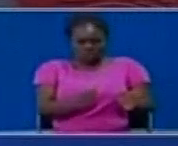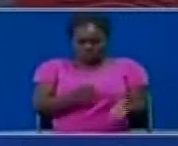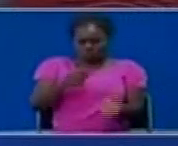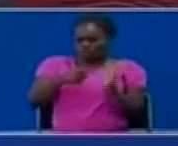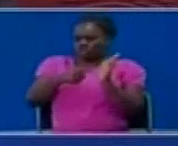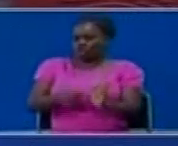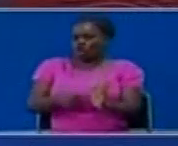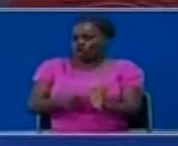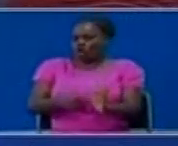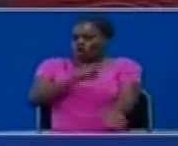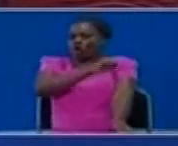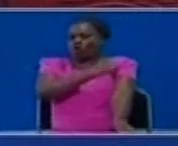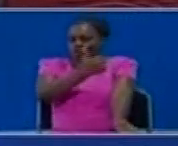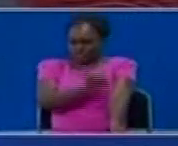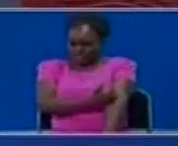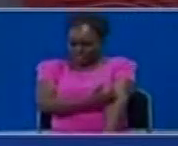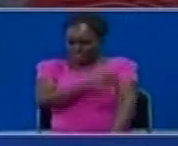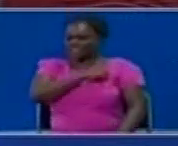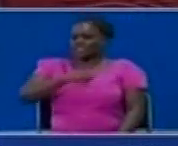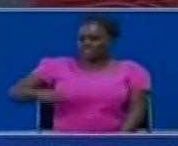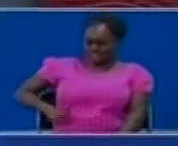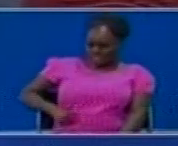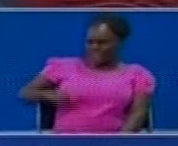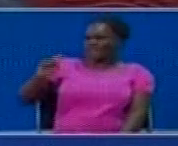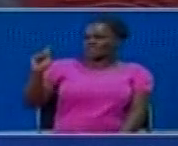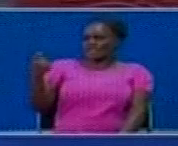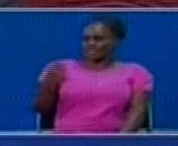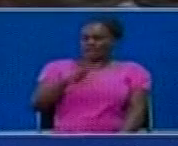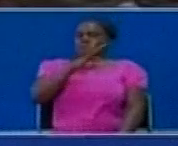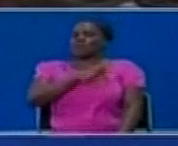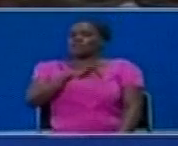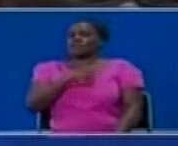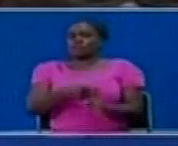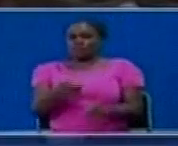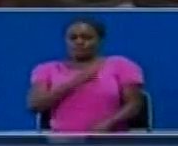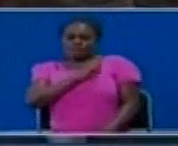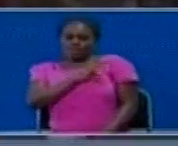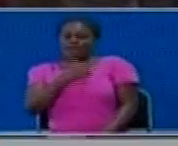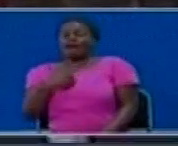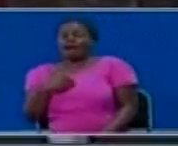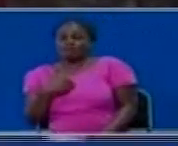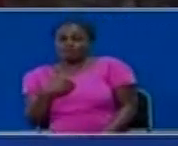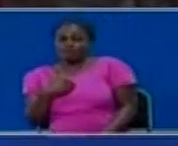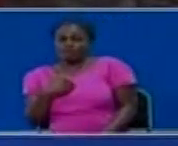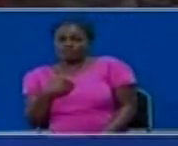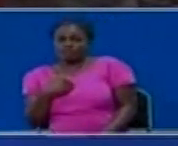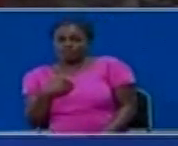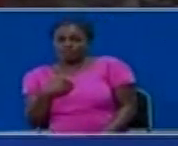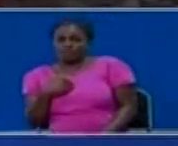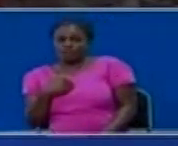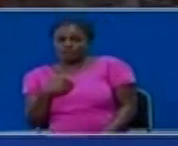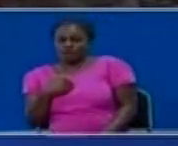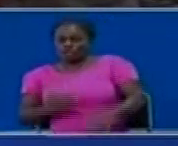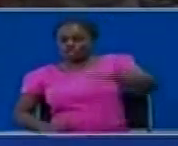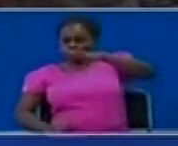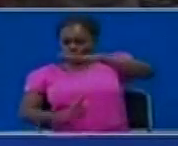authority and the mandate of the Senate, Mr. Speaker, and we hope that Kenyans will benefit from this. I feared that the cardinal